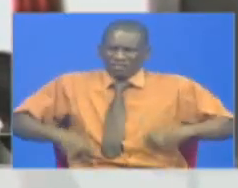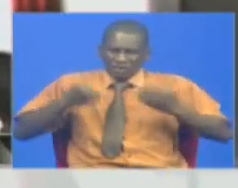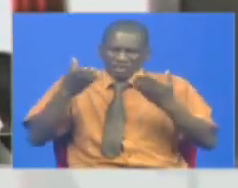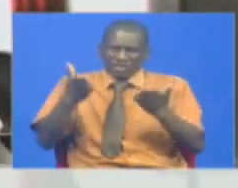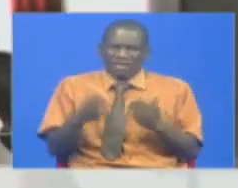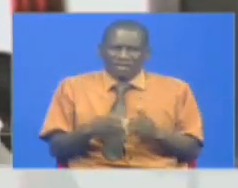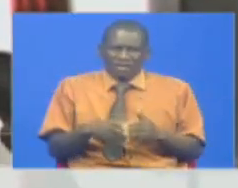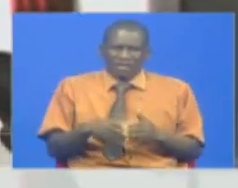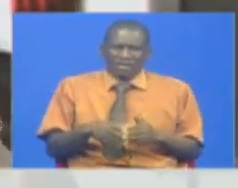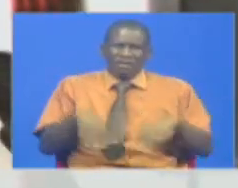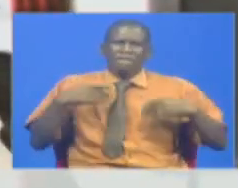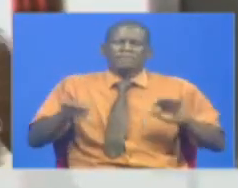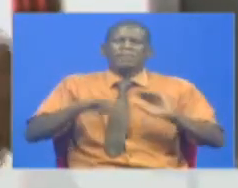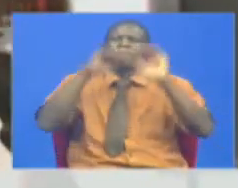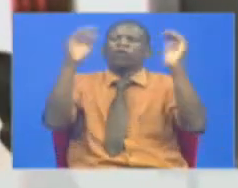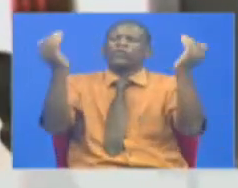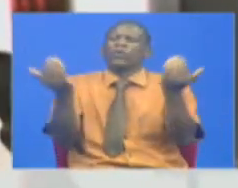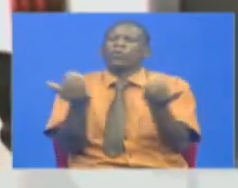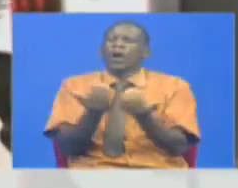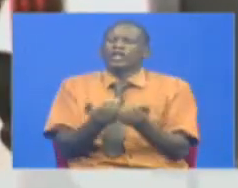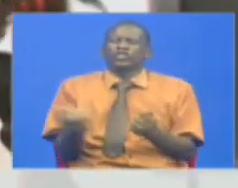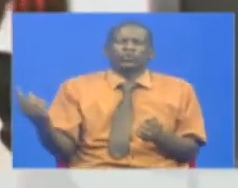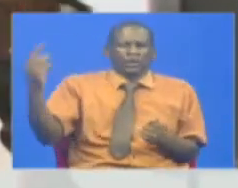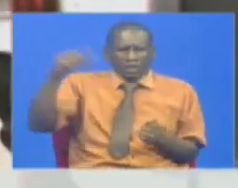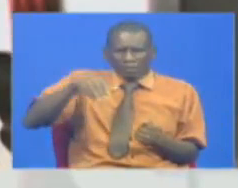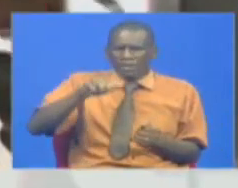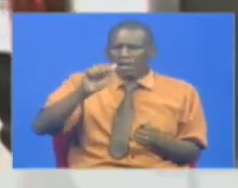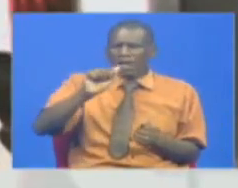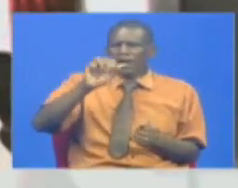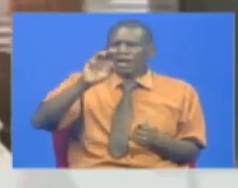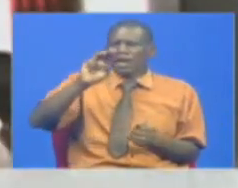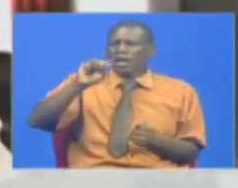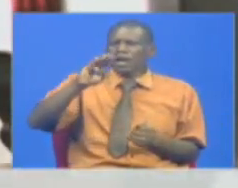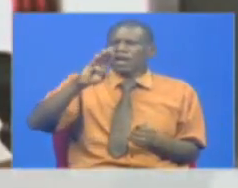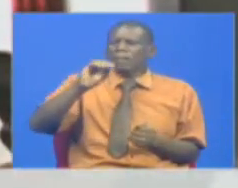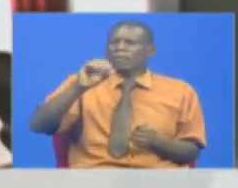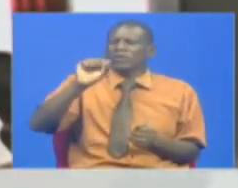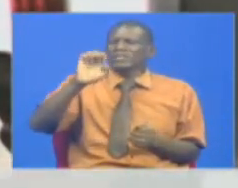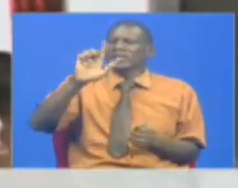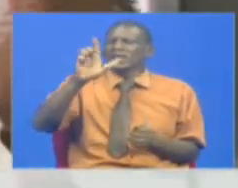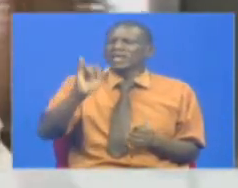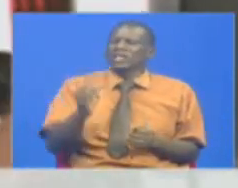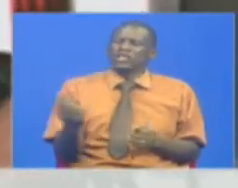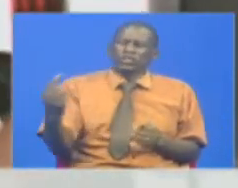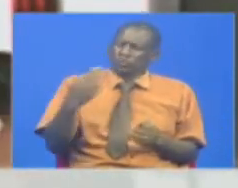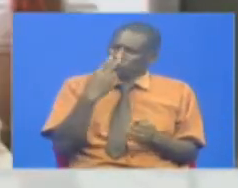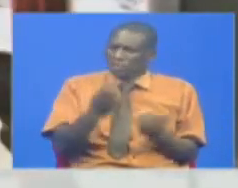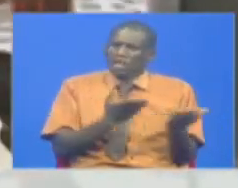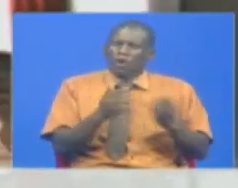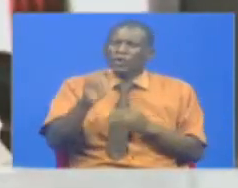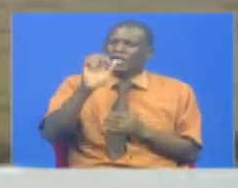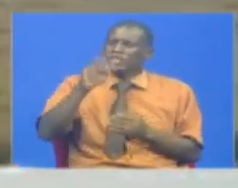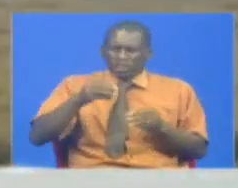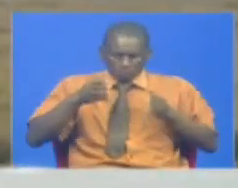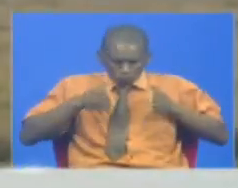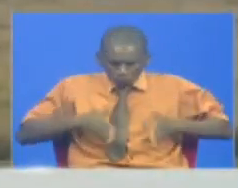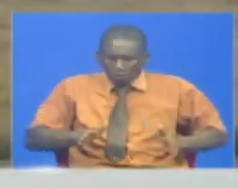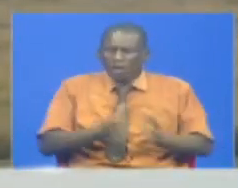Watu wa dunia nzima waje Amboseli waone pahali ambaye Tim amezaliwa na Tim pahali